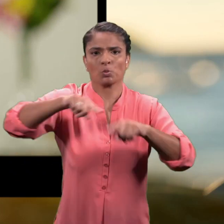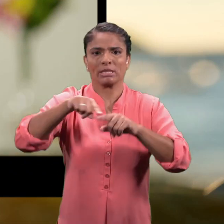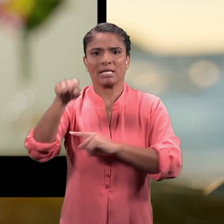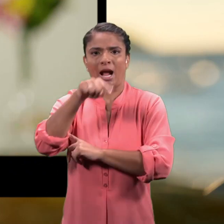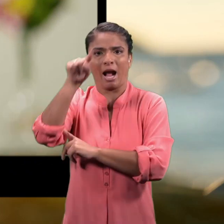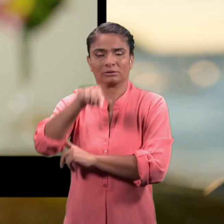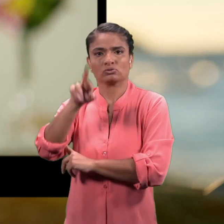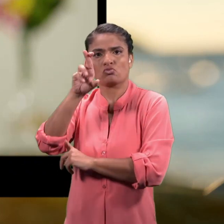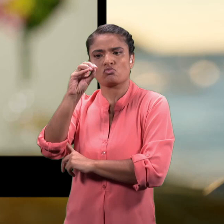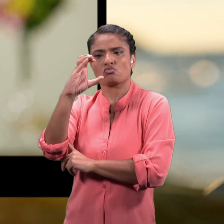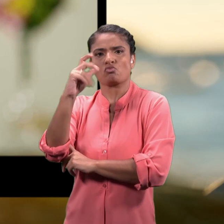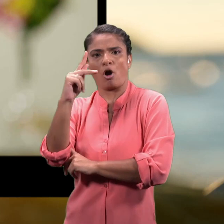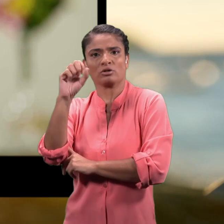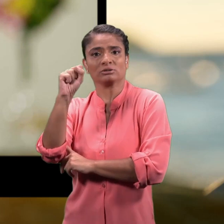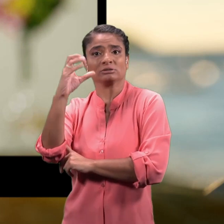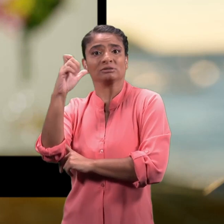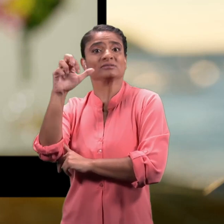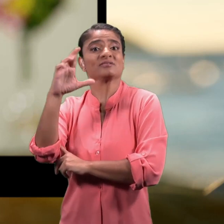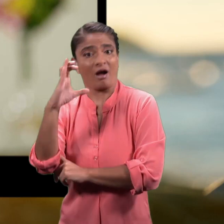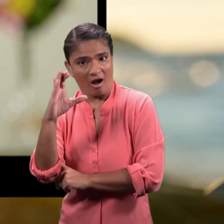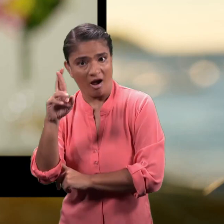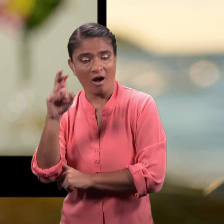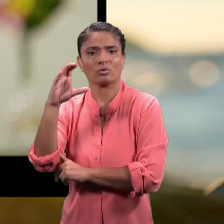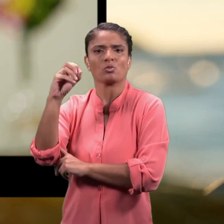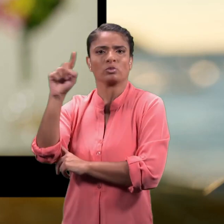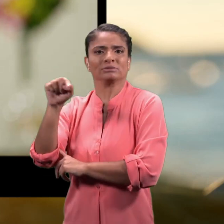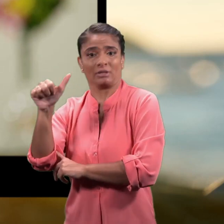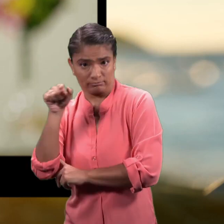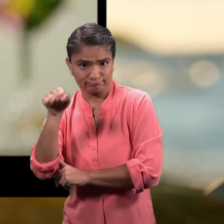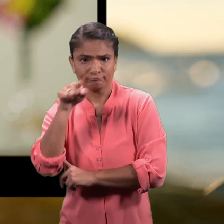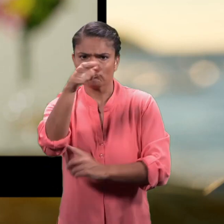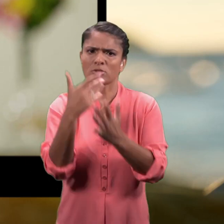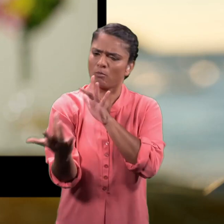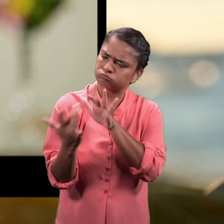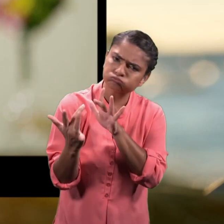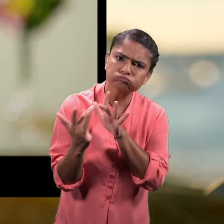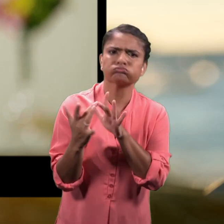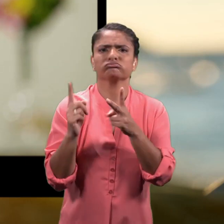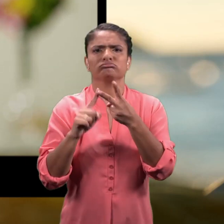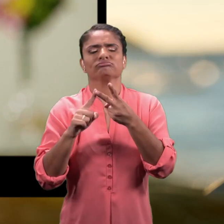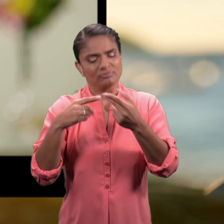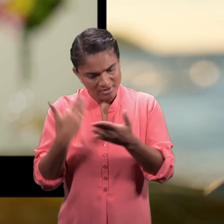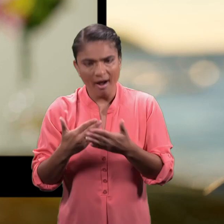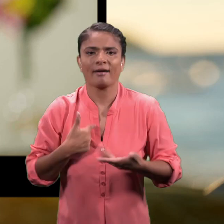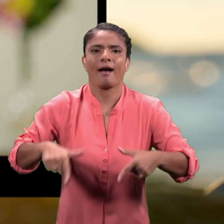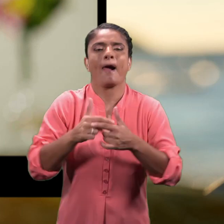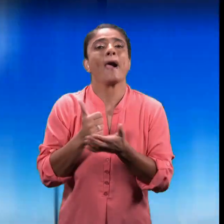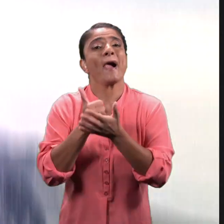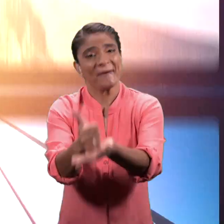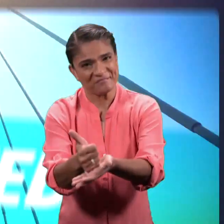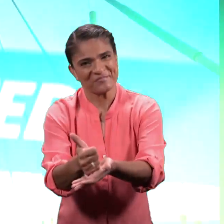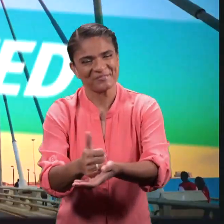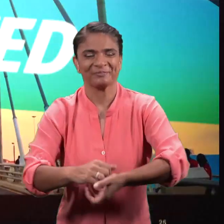at RockScarsZA. So and then we'll urge you on our group and yeah, take it from